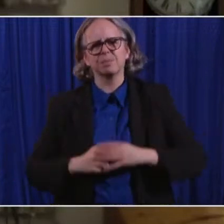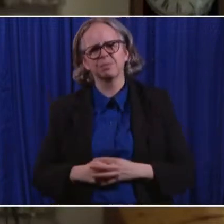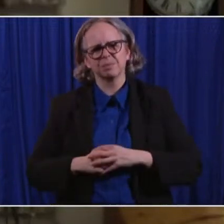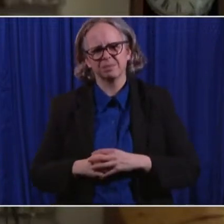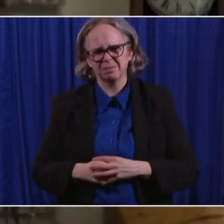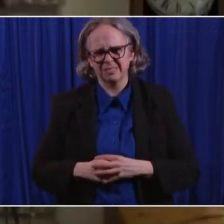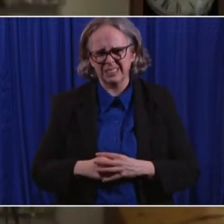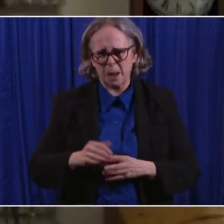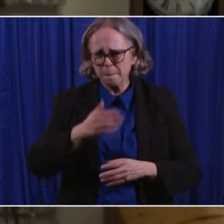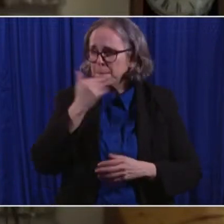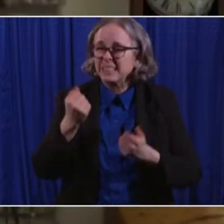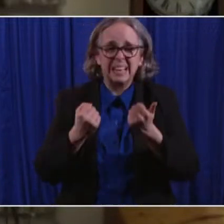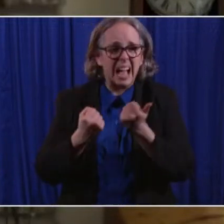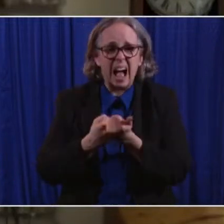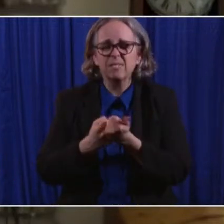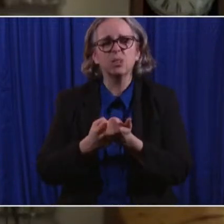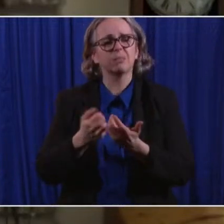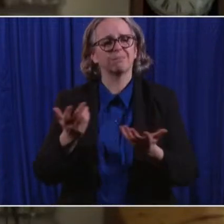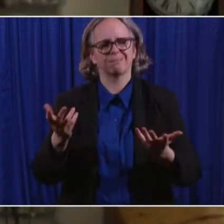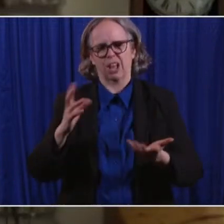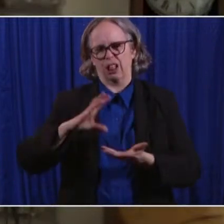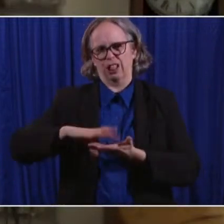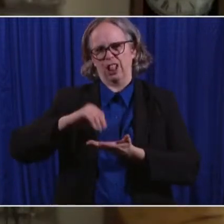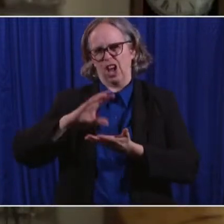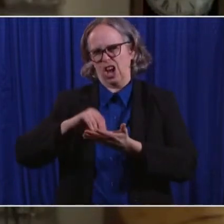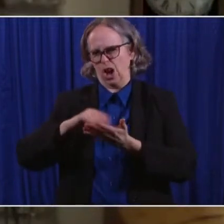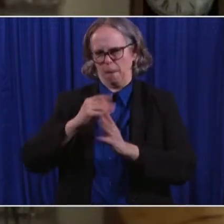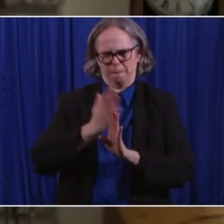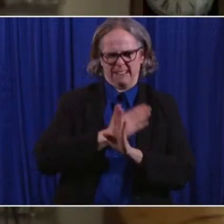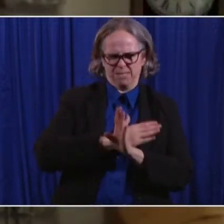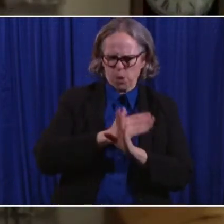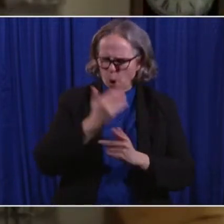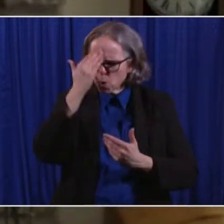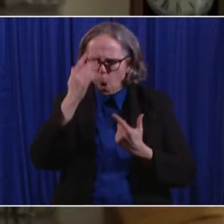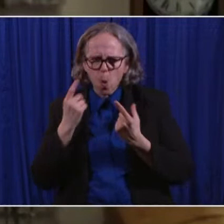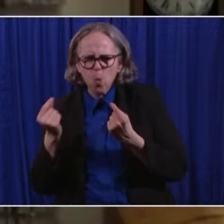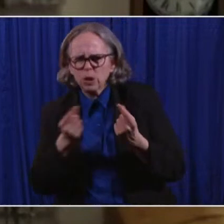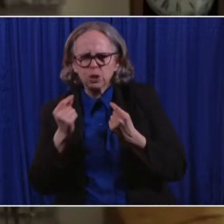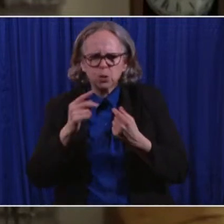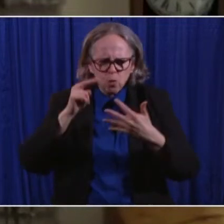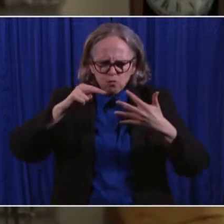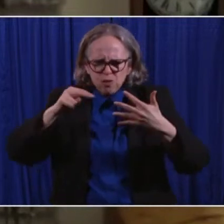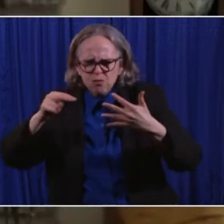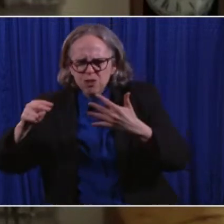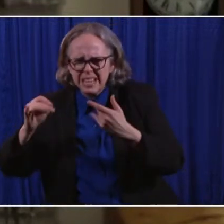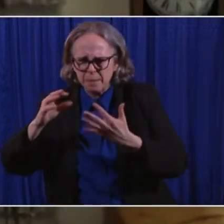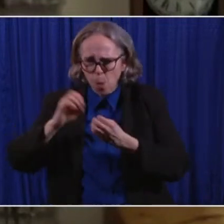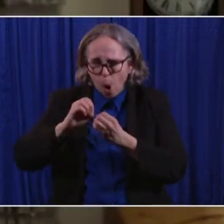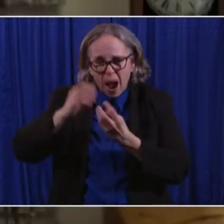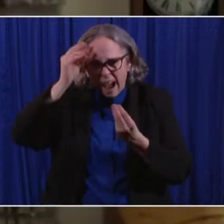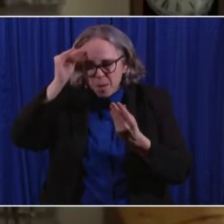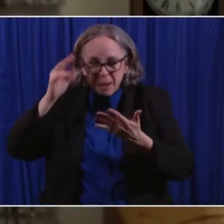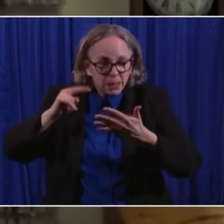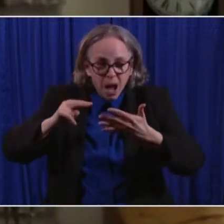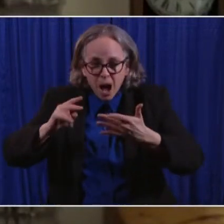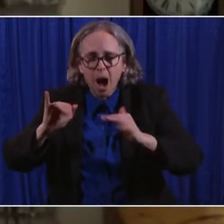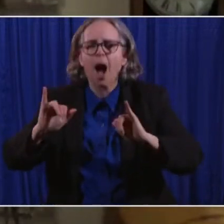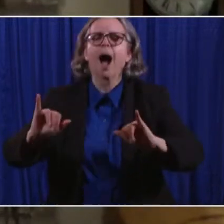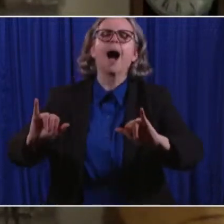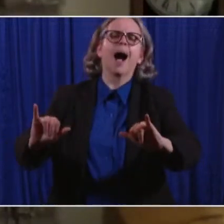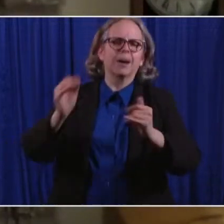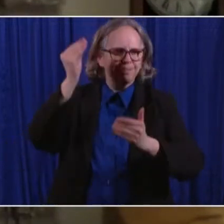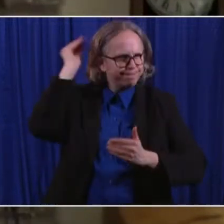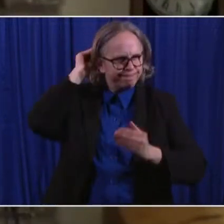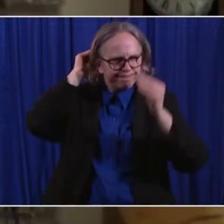it up and understand what your rights are. That's great. If they don't understand their rights, who do they